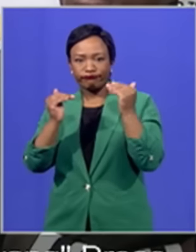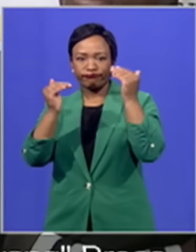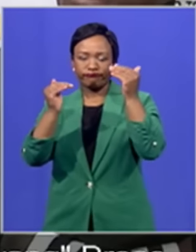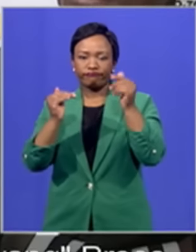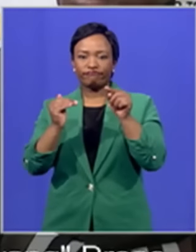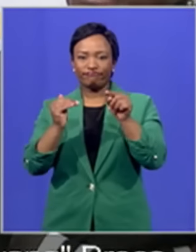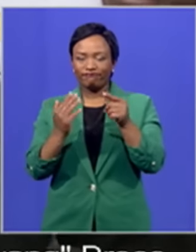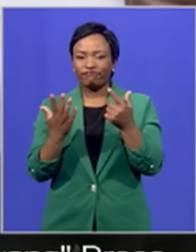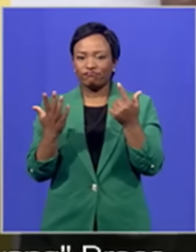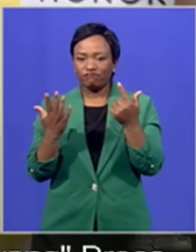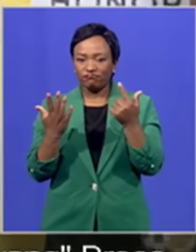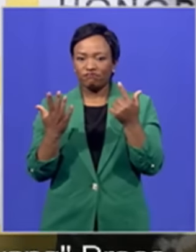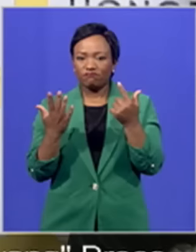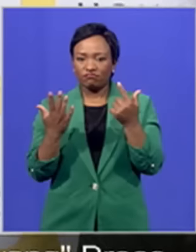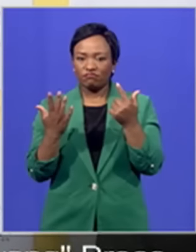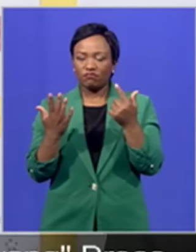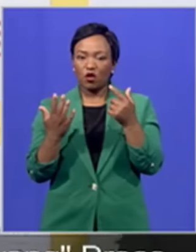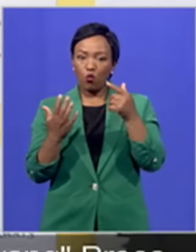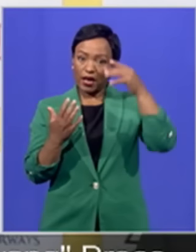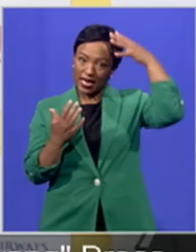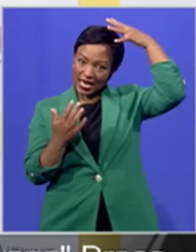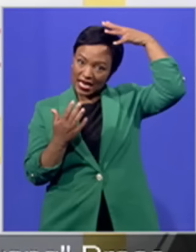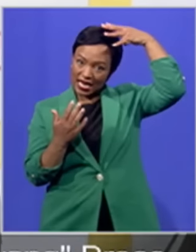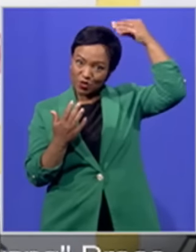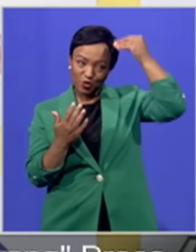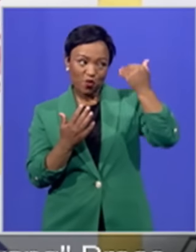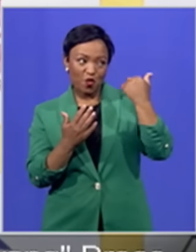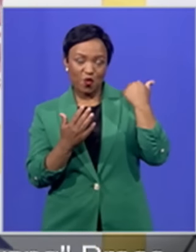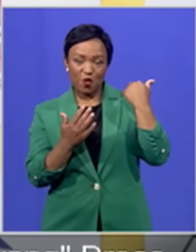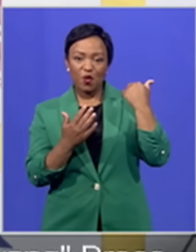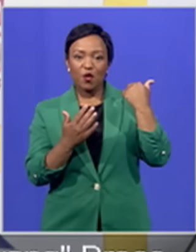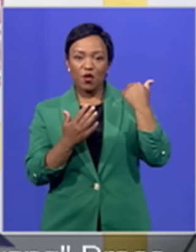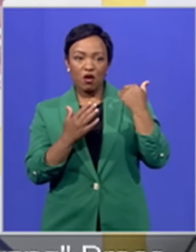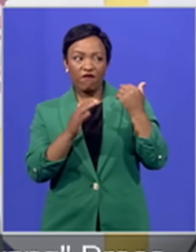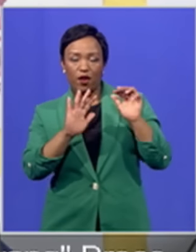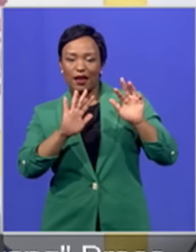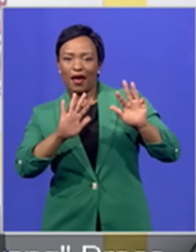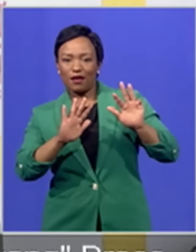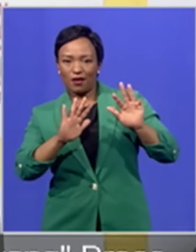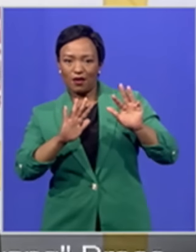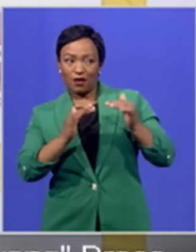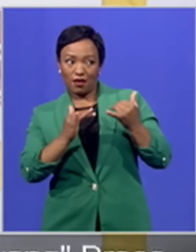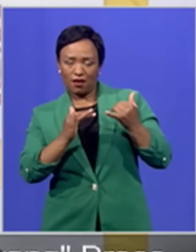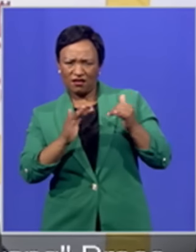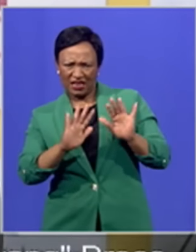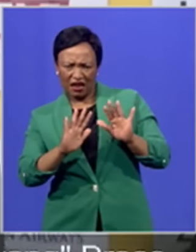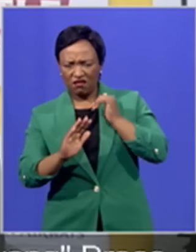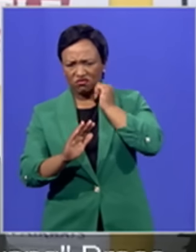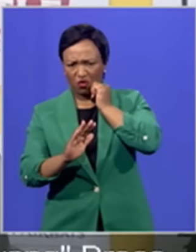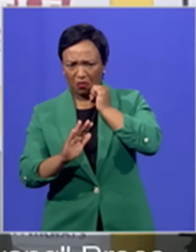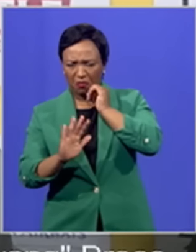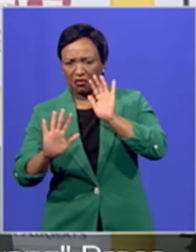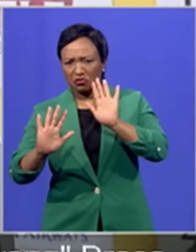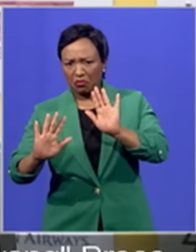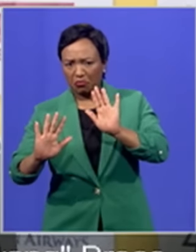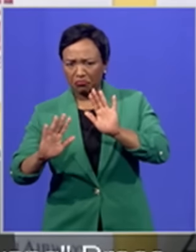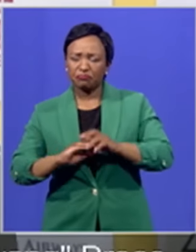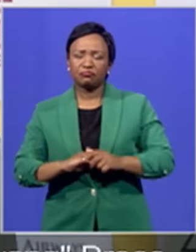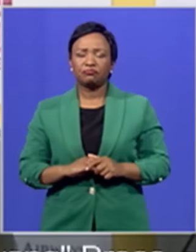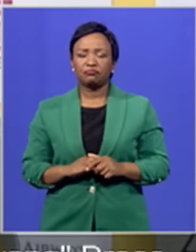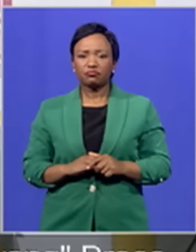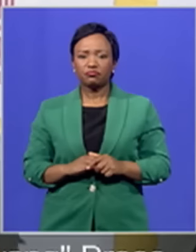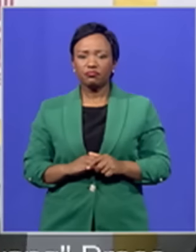think the defeat of Lesotho makes us going down to 10 now, sorry. And secondly, we